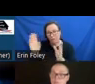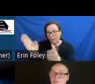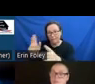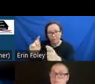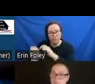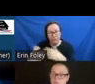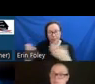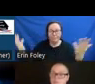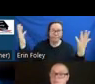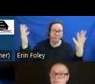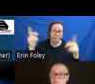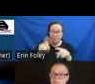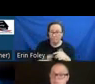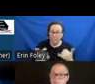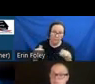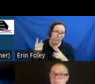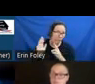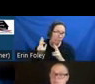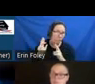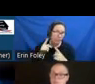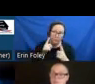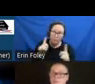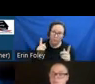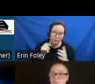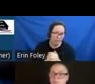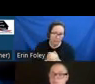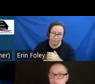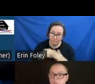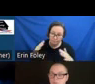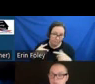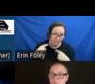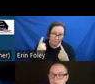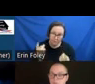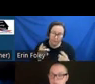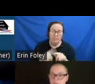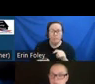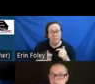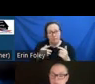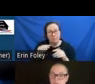Yes. However, I am still hoping this is our year.